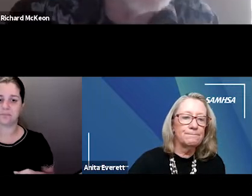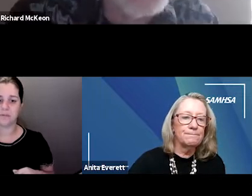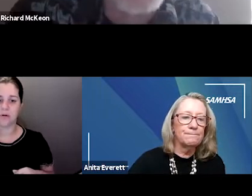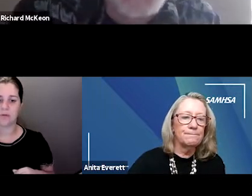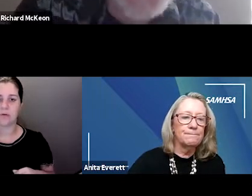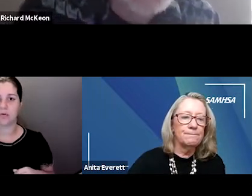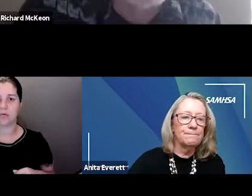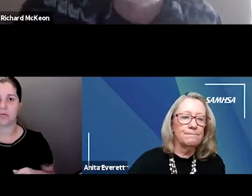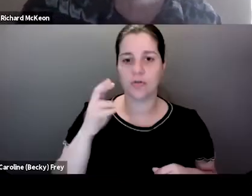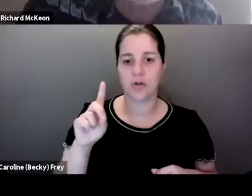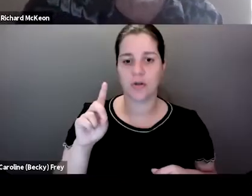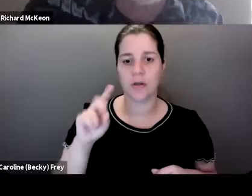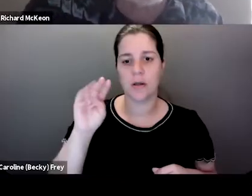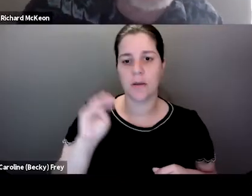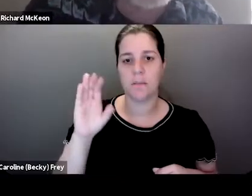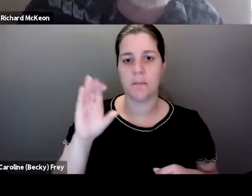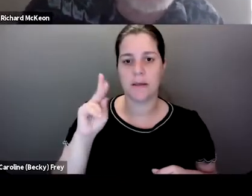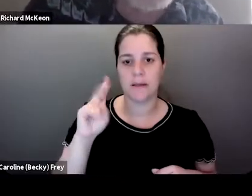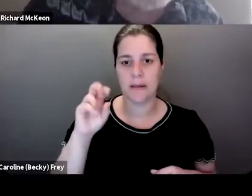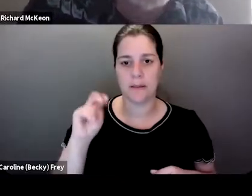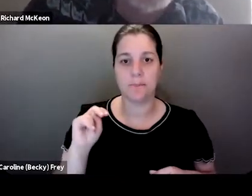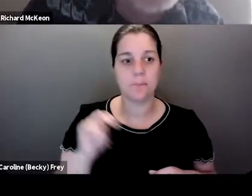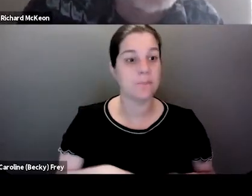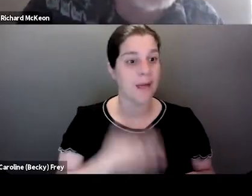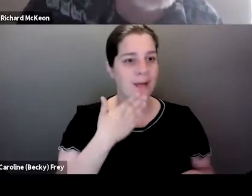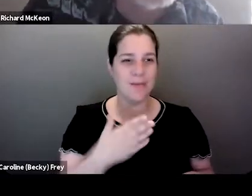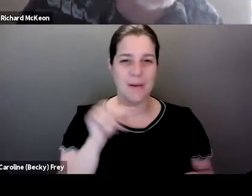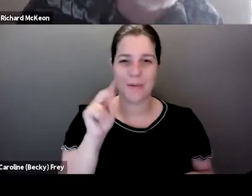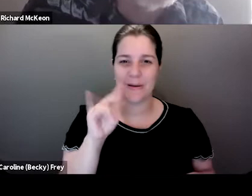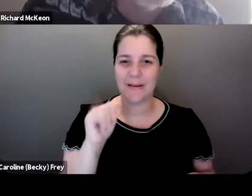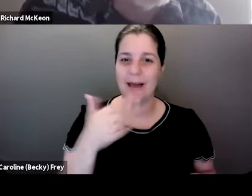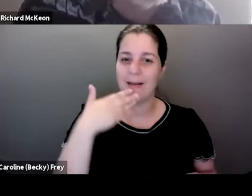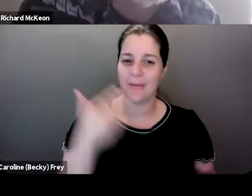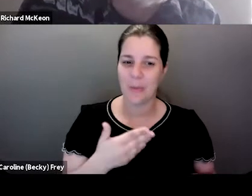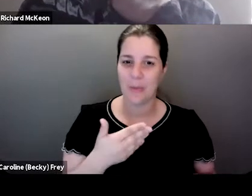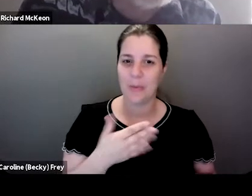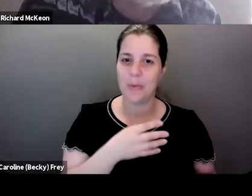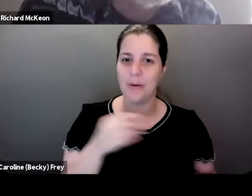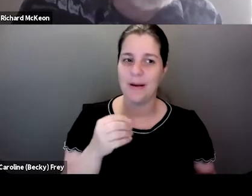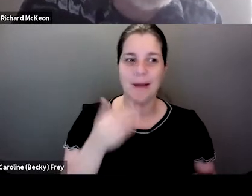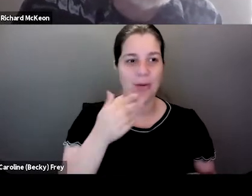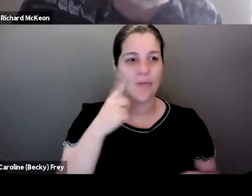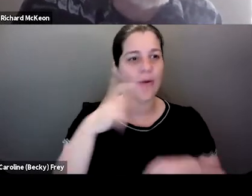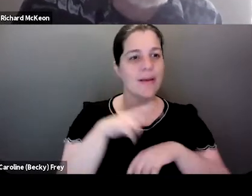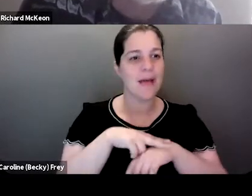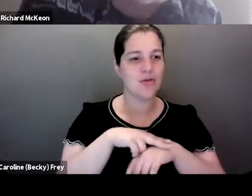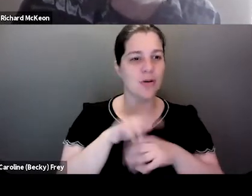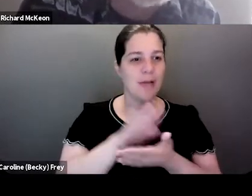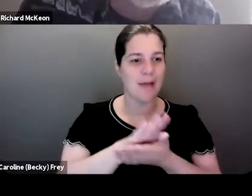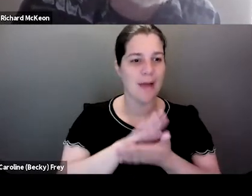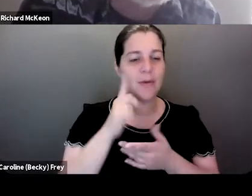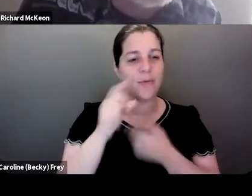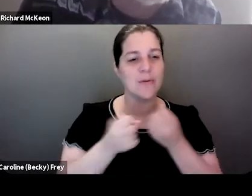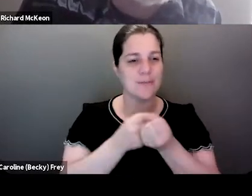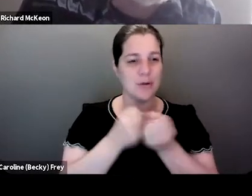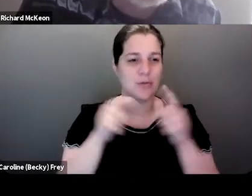Thank you very much, Anita. Much appreciated. And thank you to the National Academy for